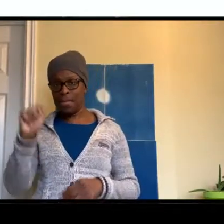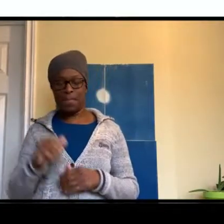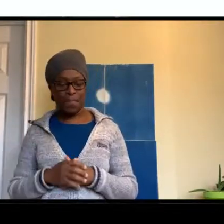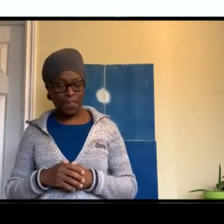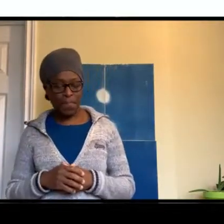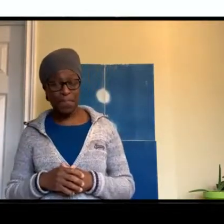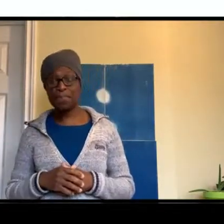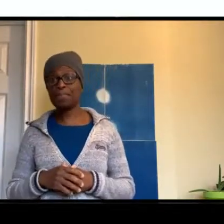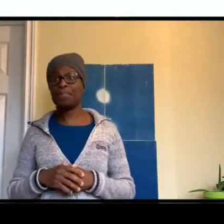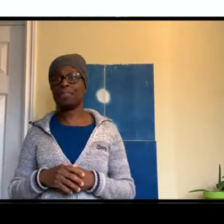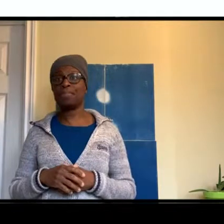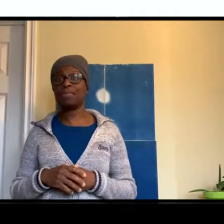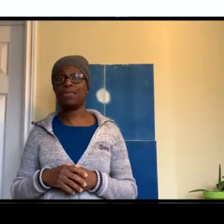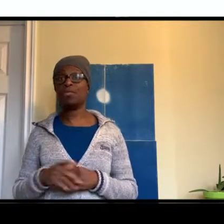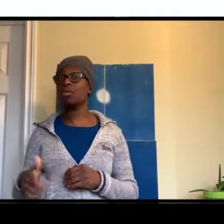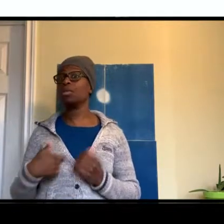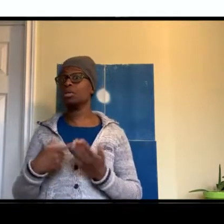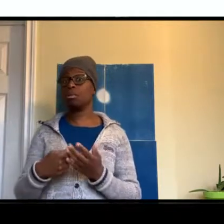project grant